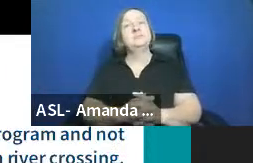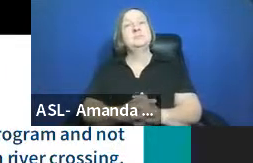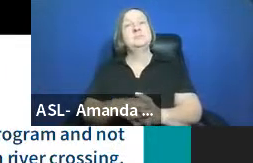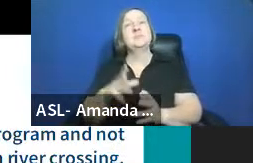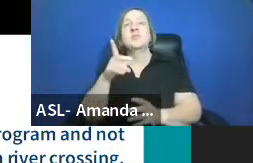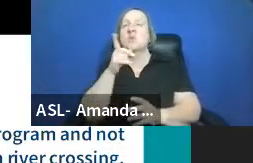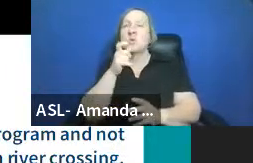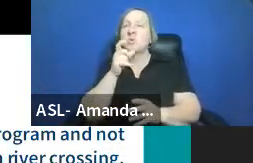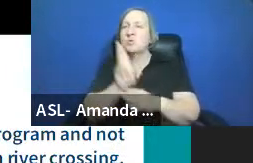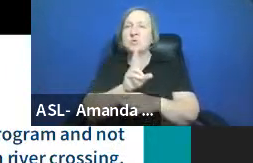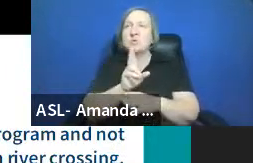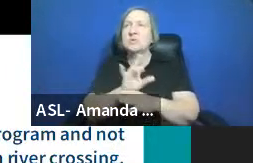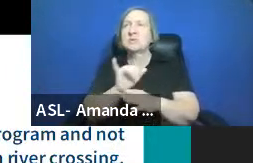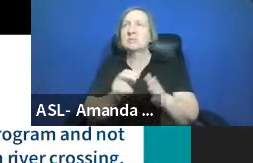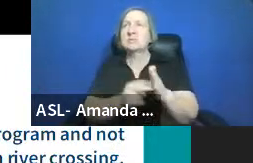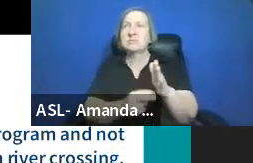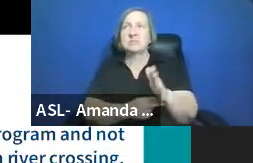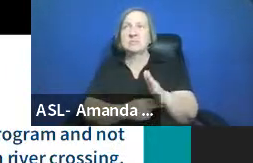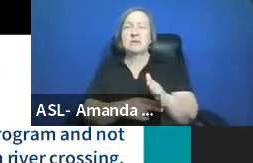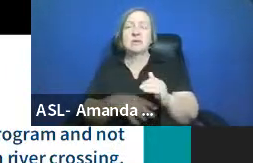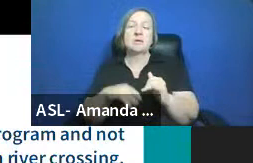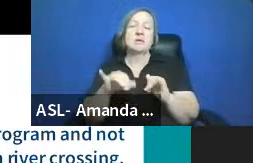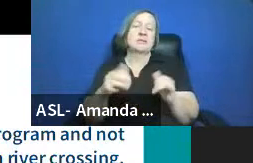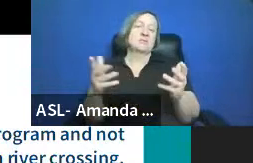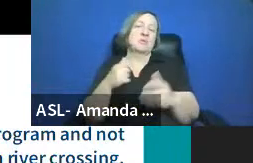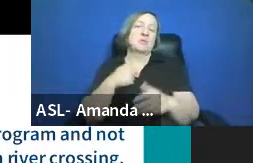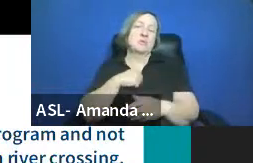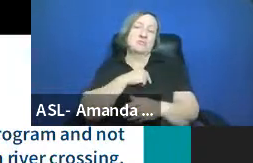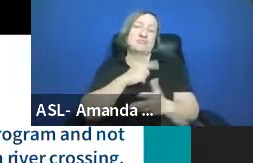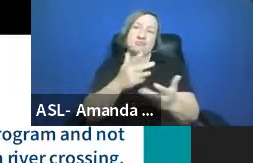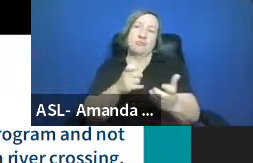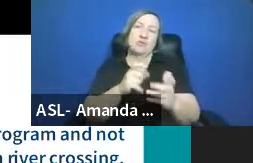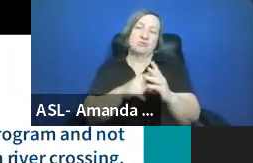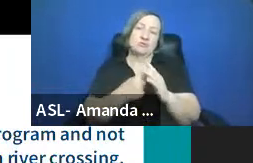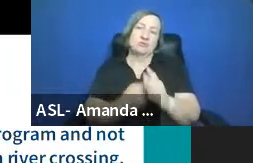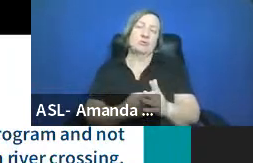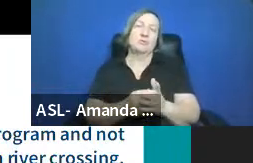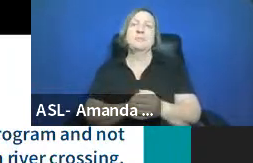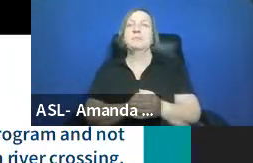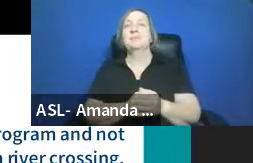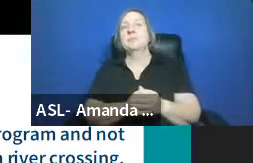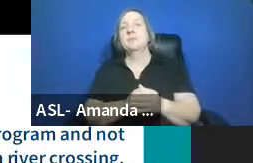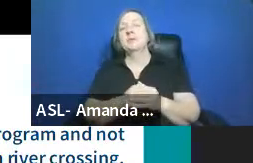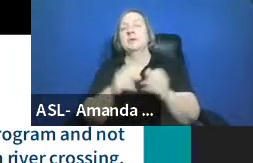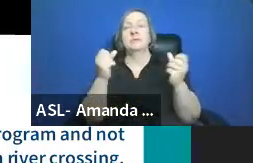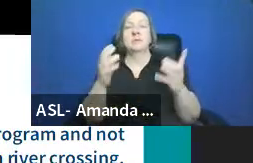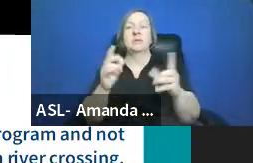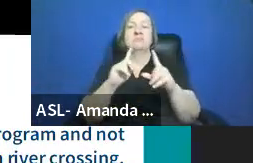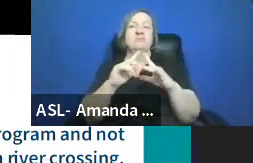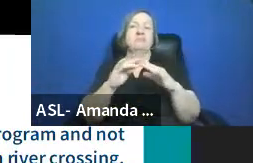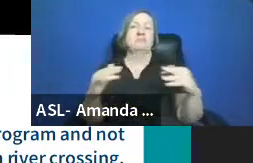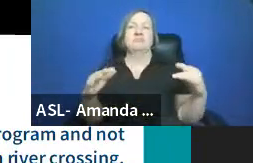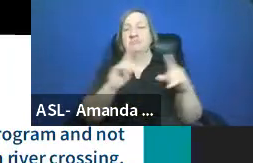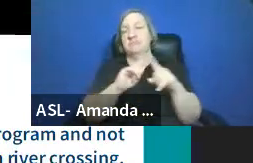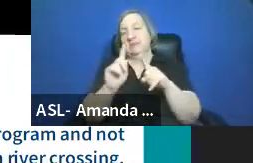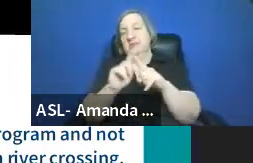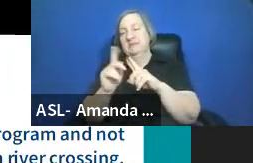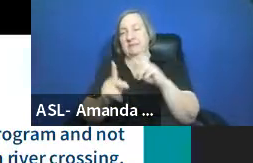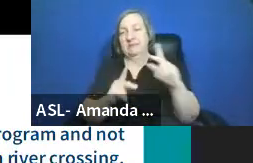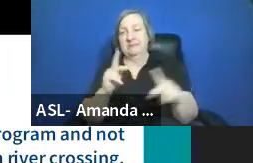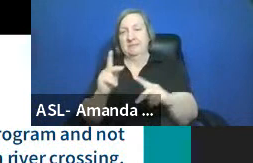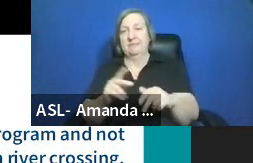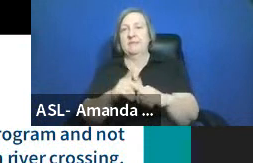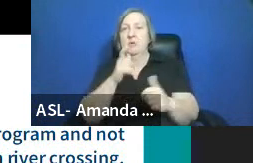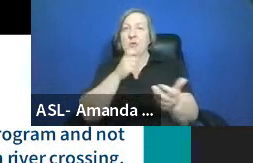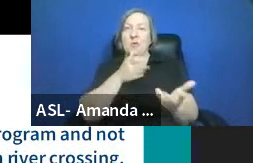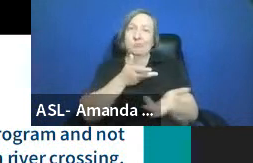So who is using it? This is what we really want to start with. We've got a wide variety of people